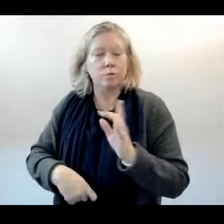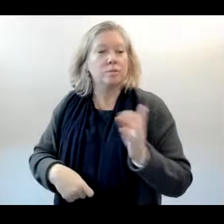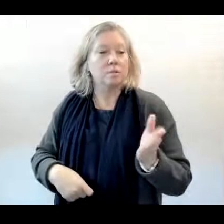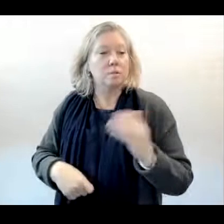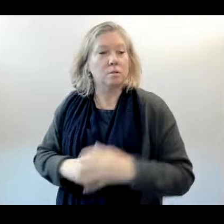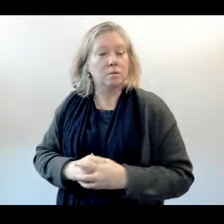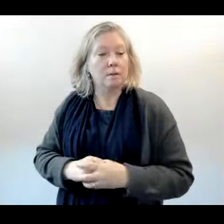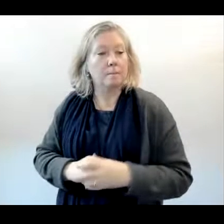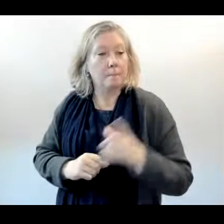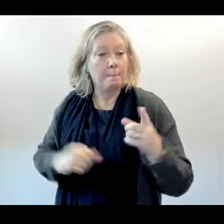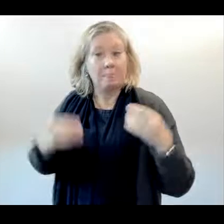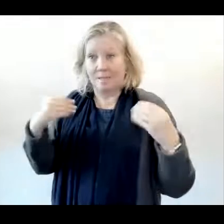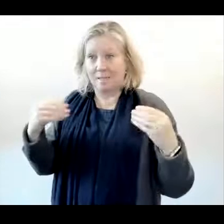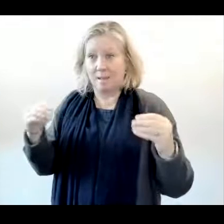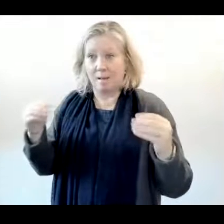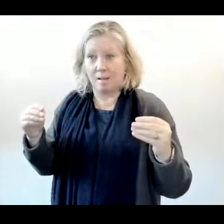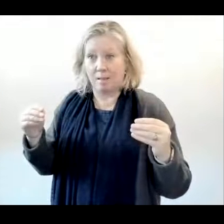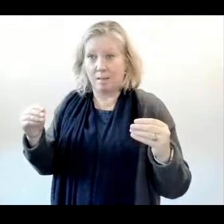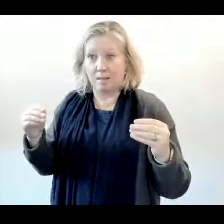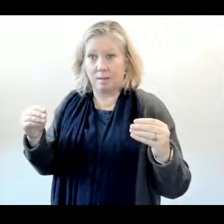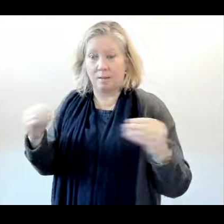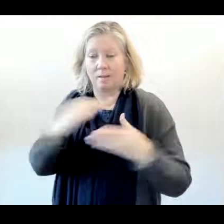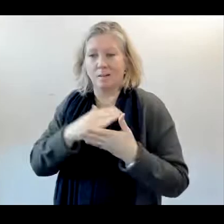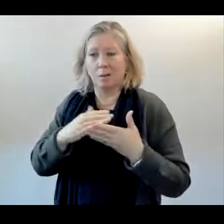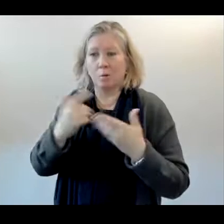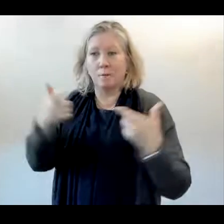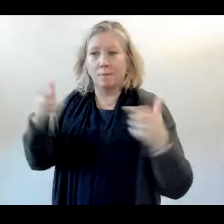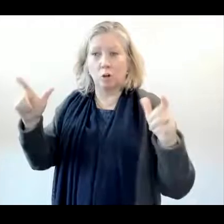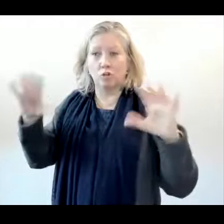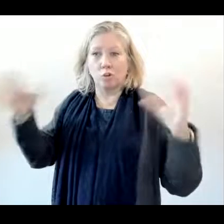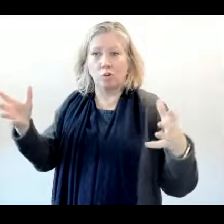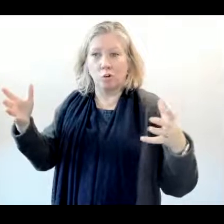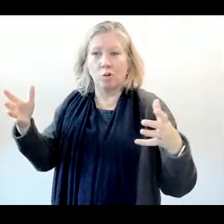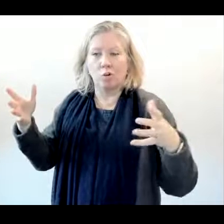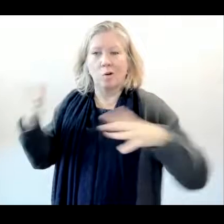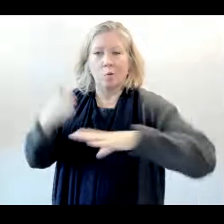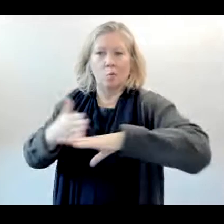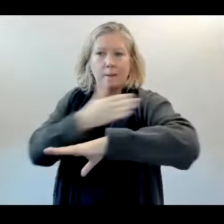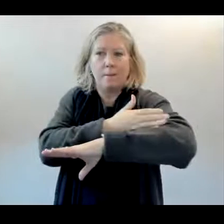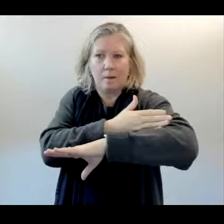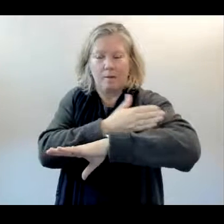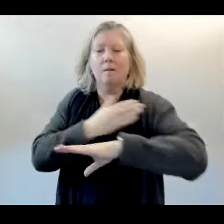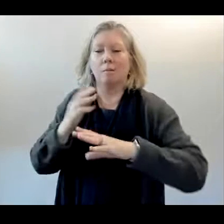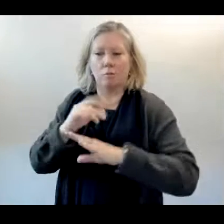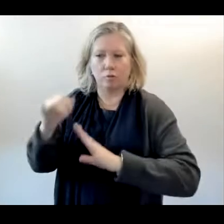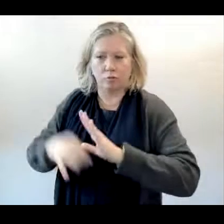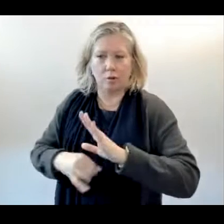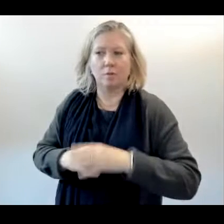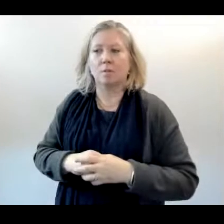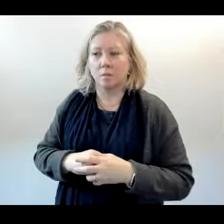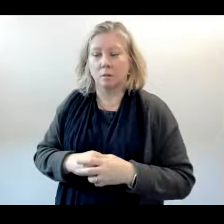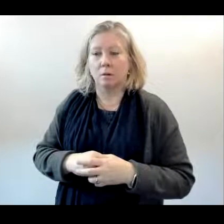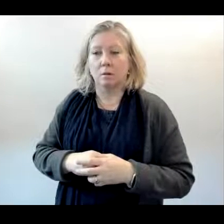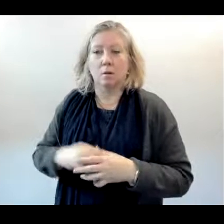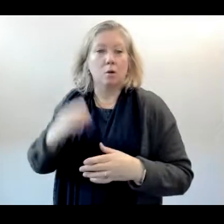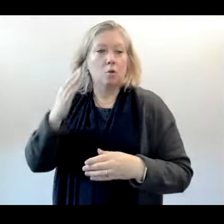Now the sale of these parcels would be a component of a much larger rehabilitation project located, or that would be known